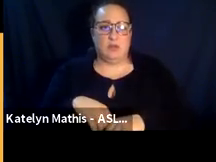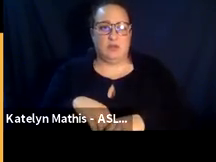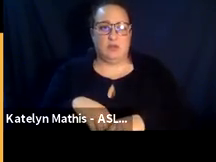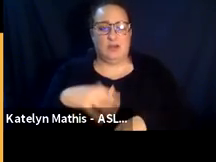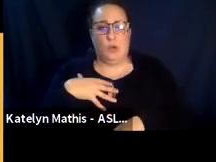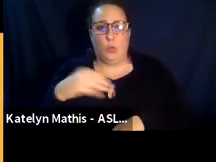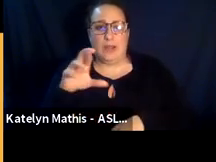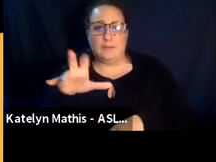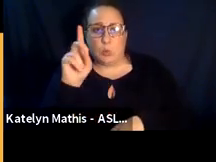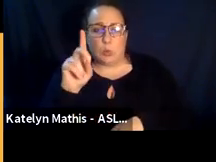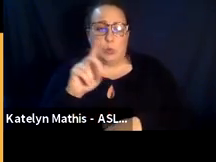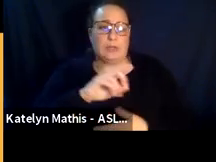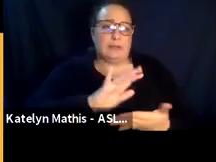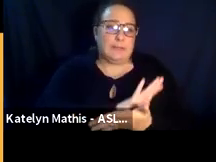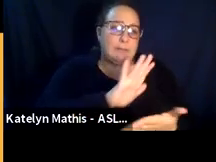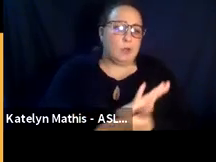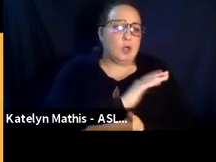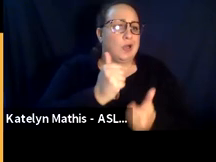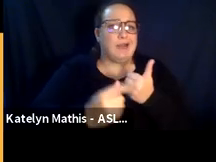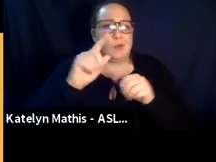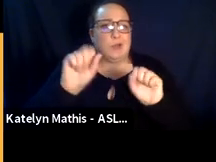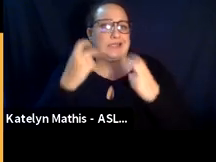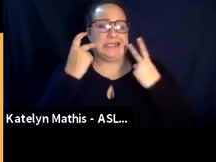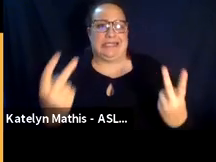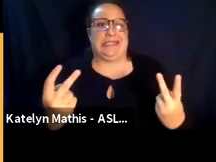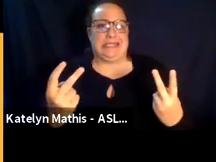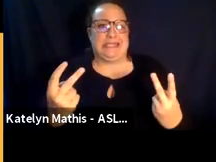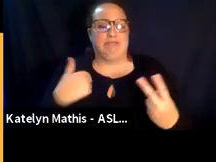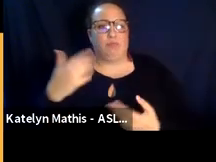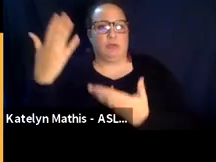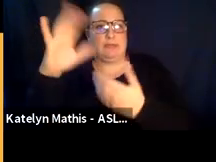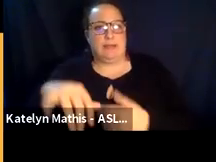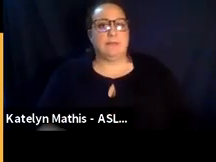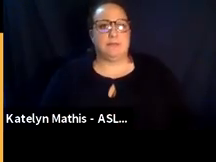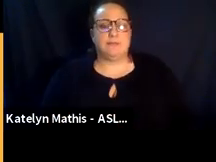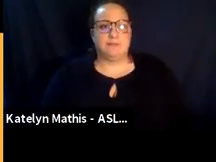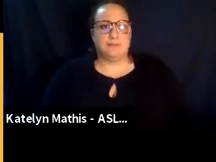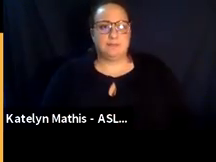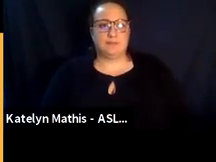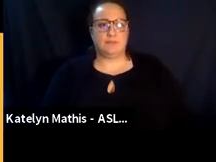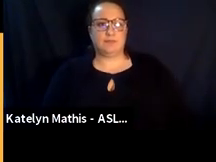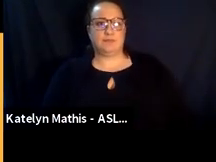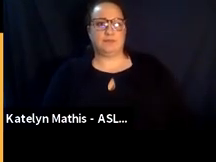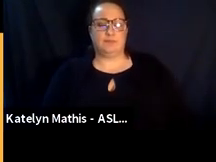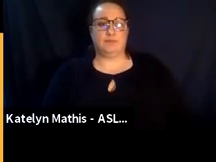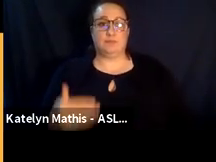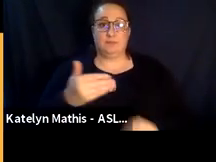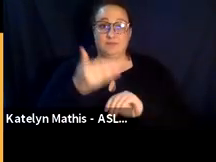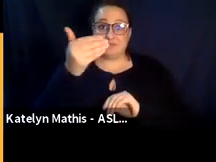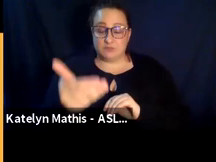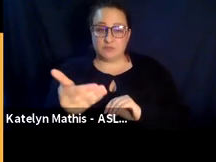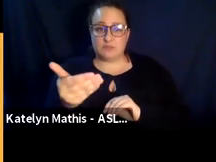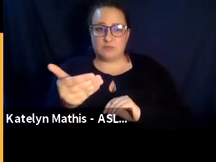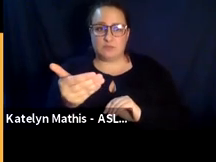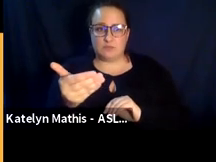of paper, someplace where everyone can see it is I recommend. The next one I'm going to show you